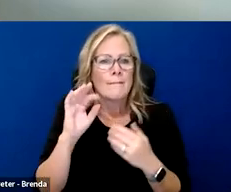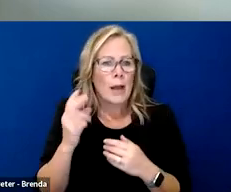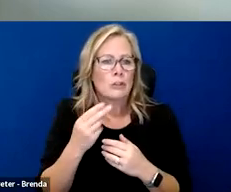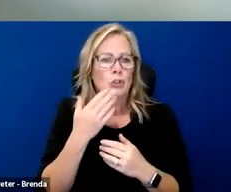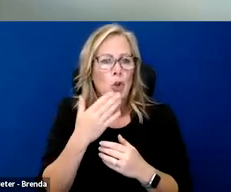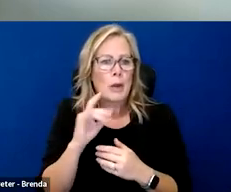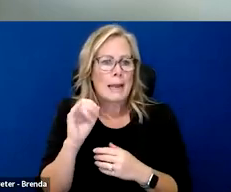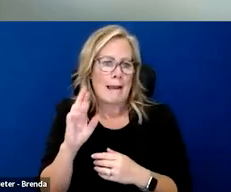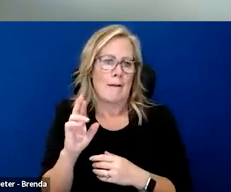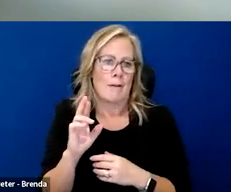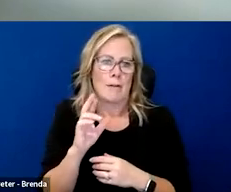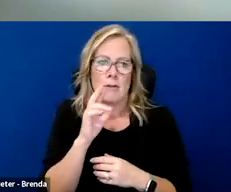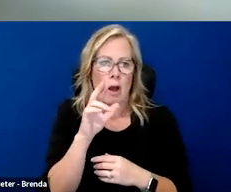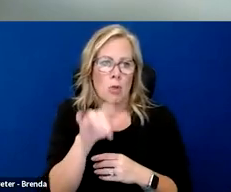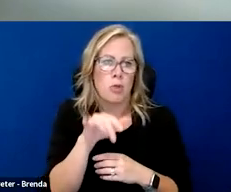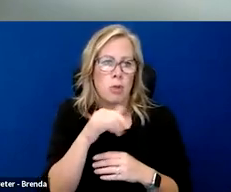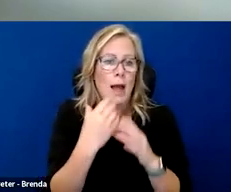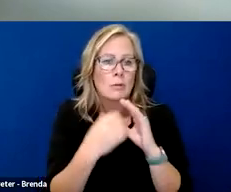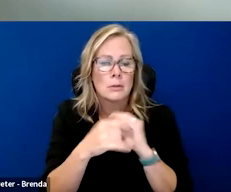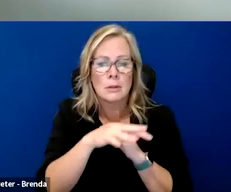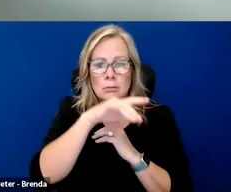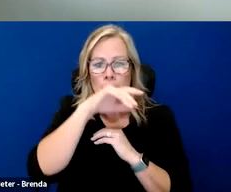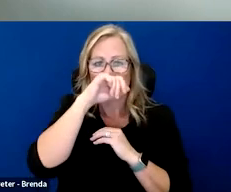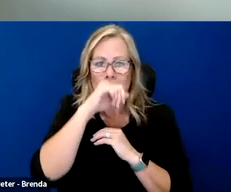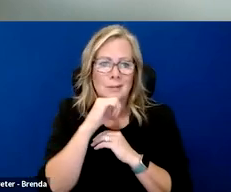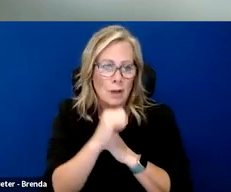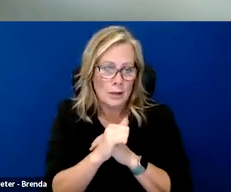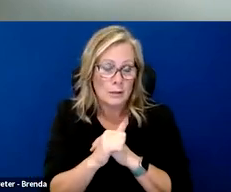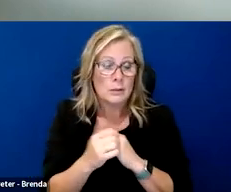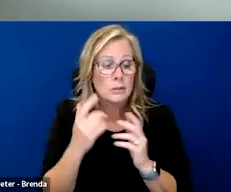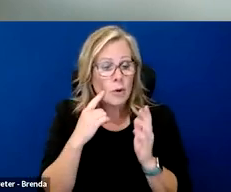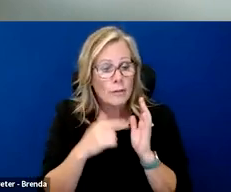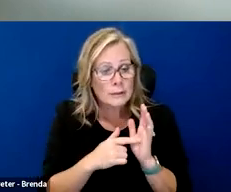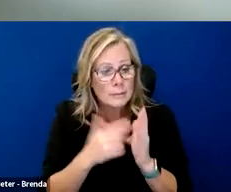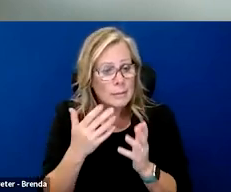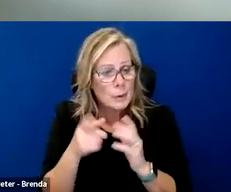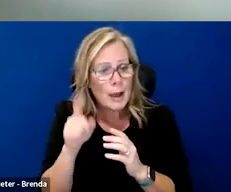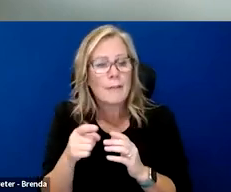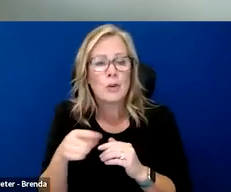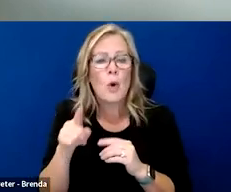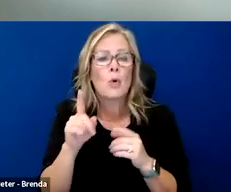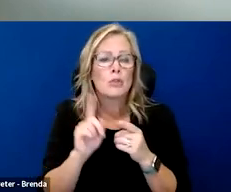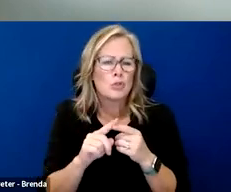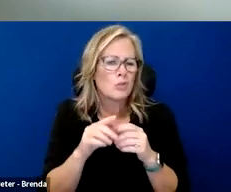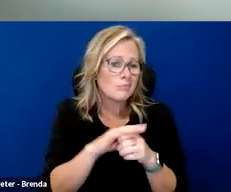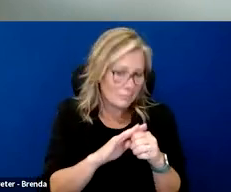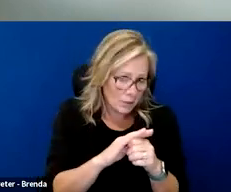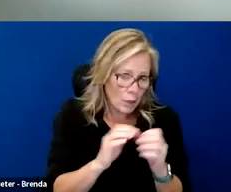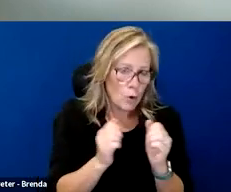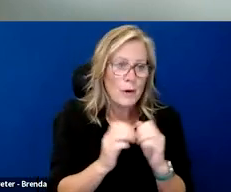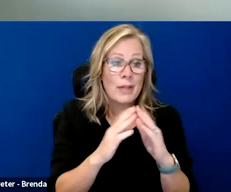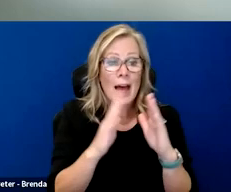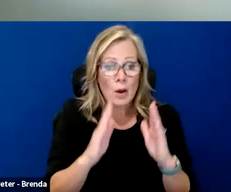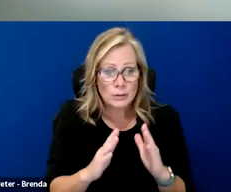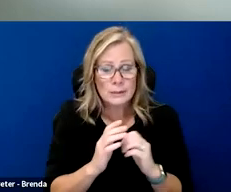space, again, this in some cases might mean over time, we need to get to a place where housing that we're creating or that's being